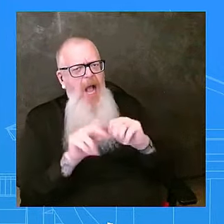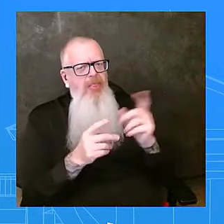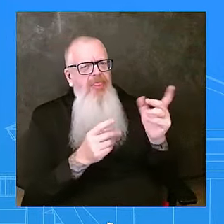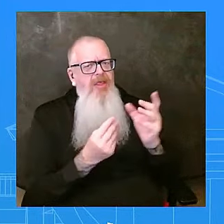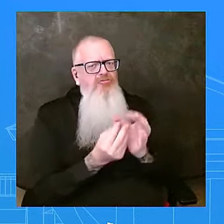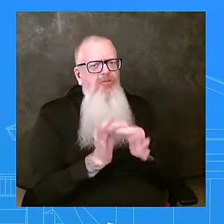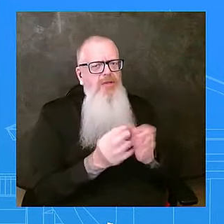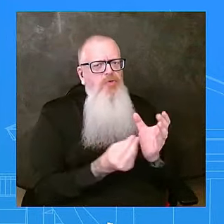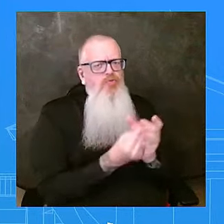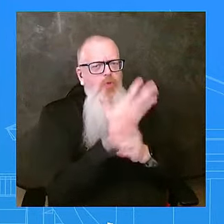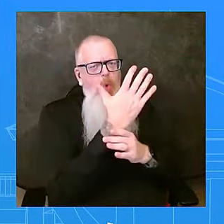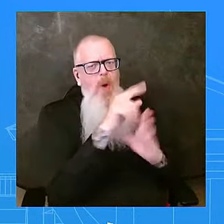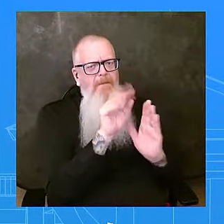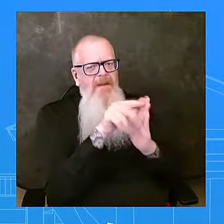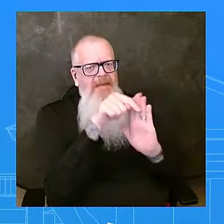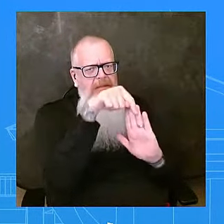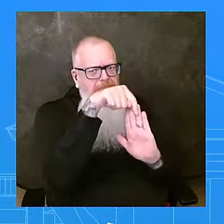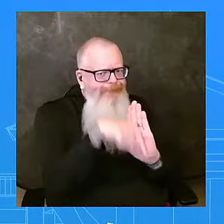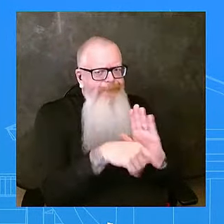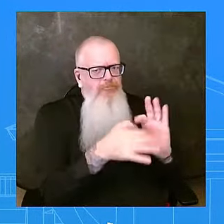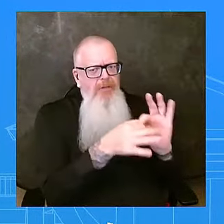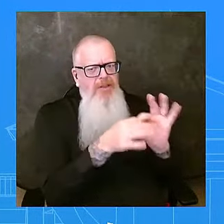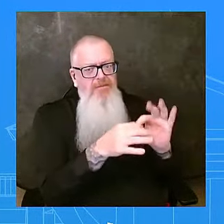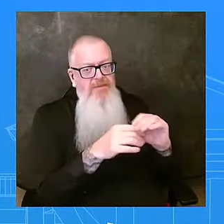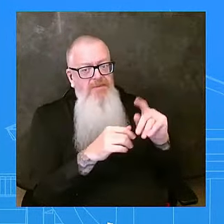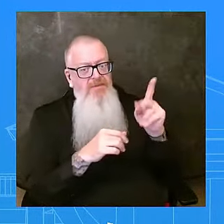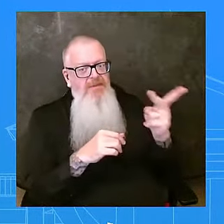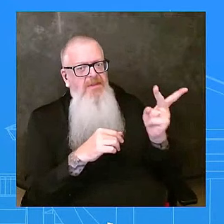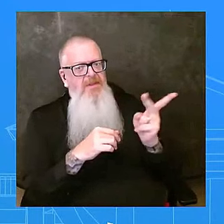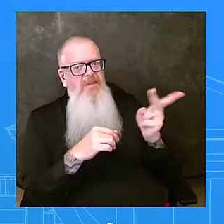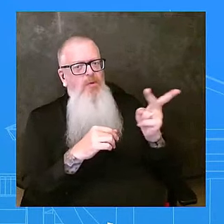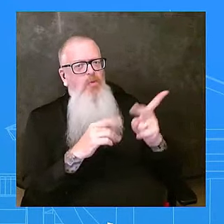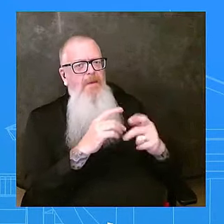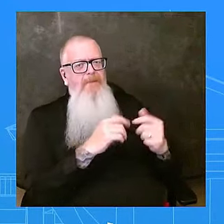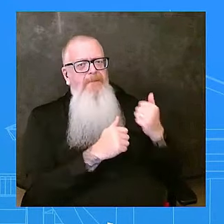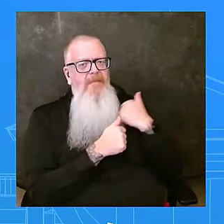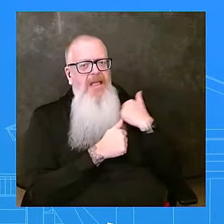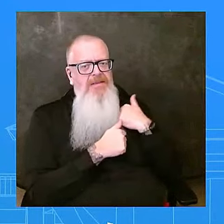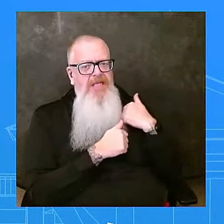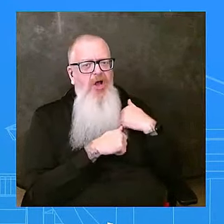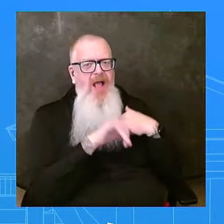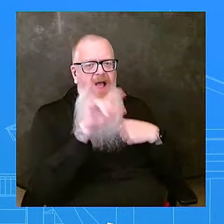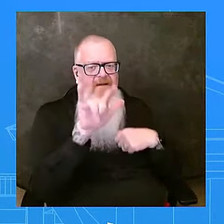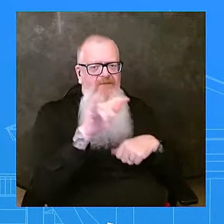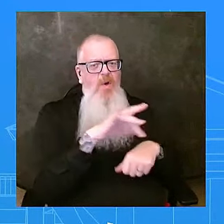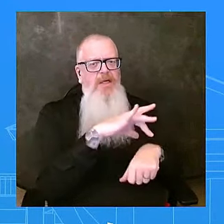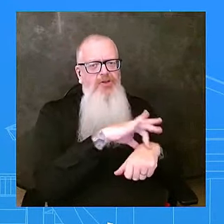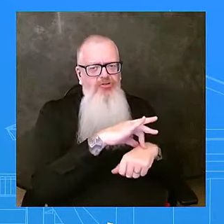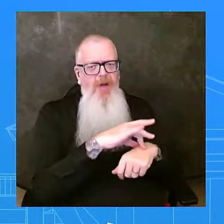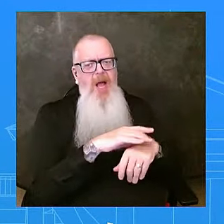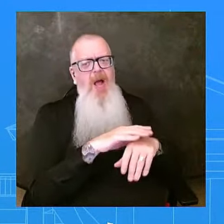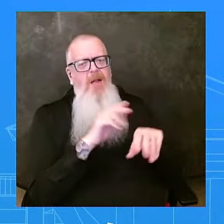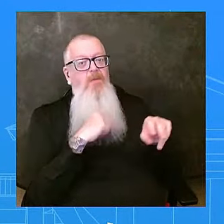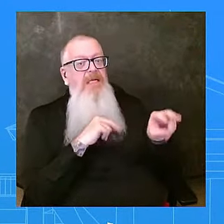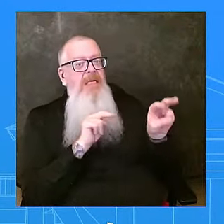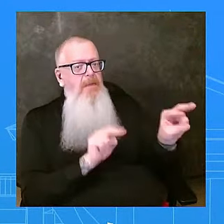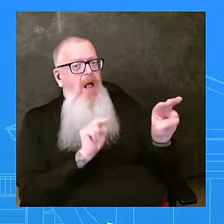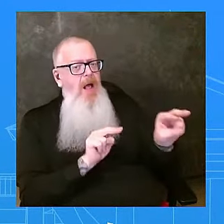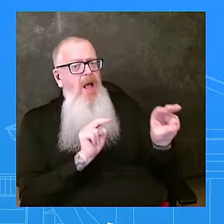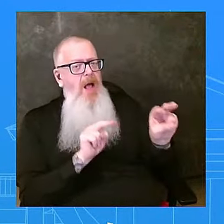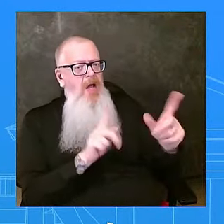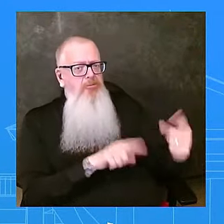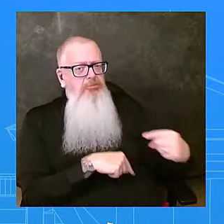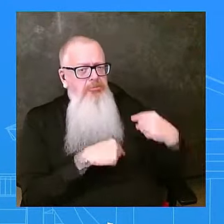the exercise of their militaries in both air, at sea, and even on the ground. So we'll watch it like we watch all